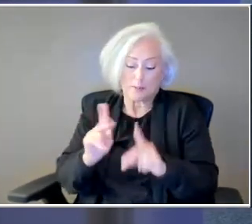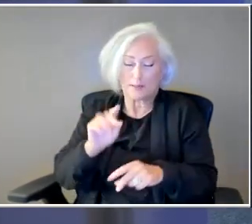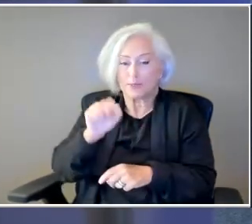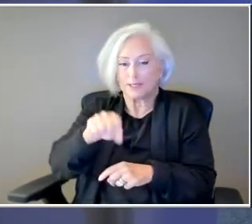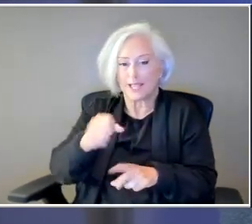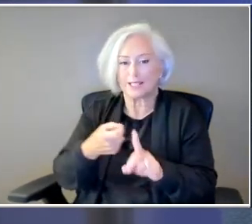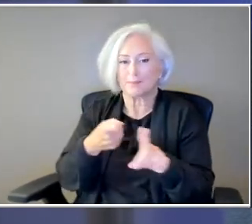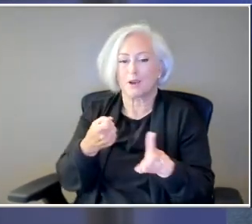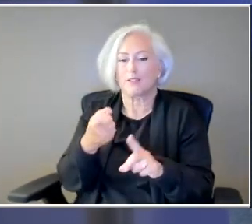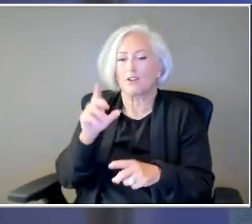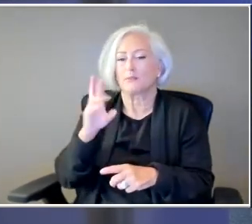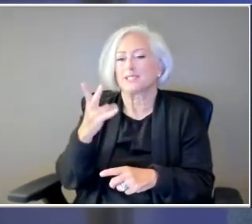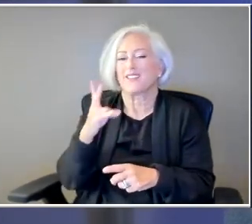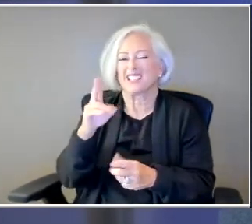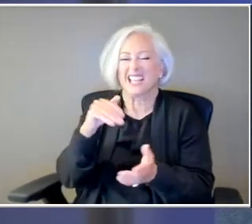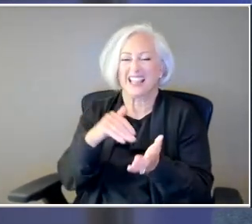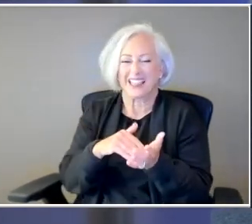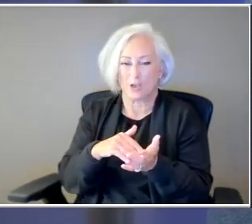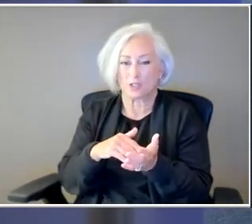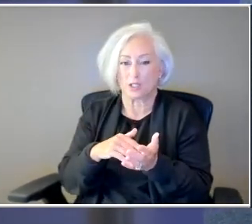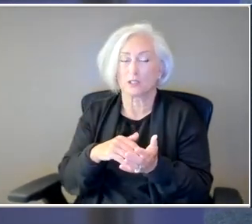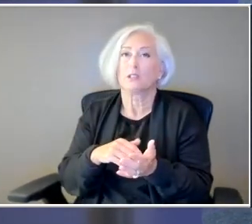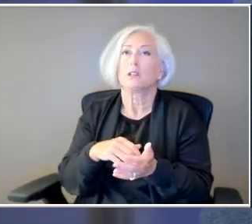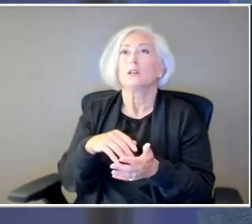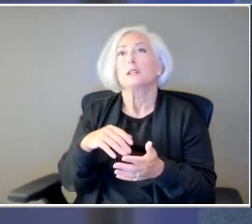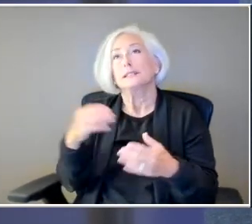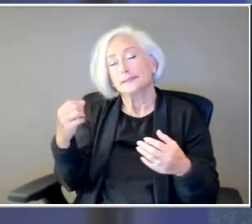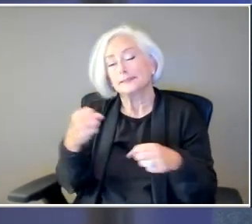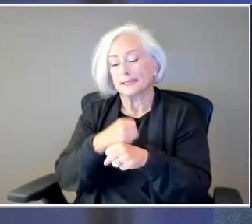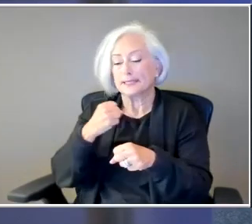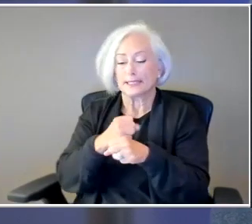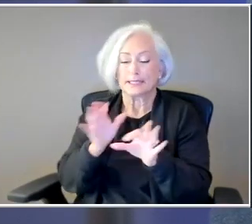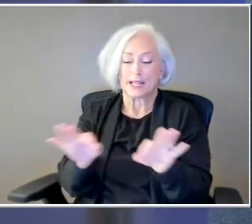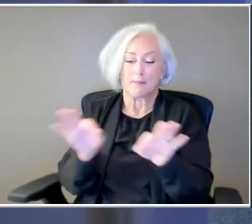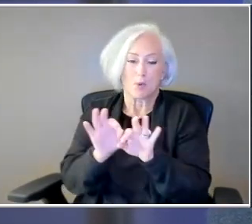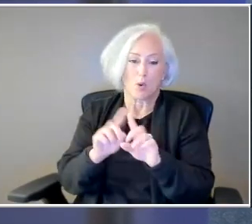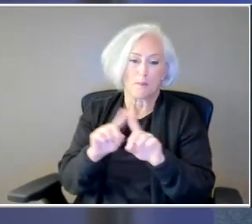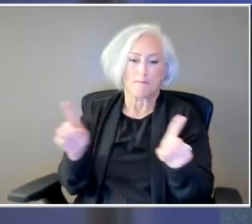17,000. So it was statistically significant, but, I